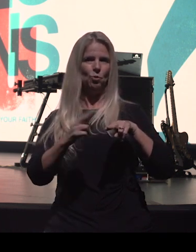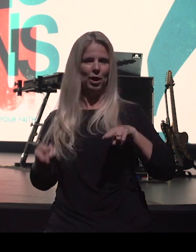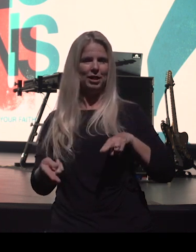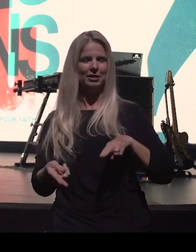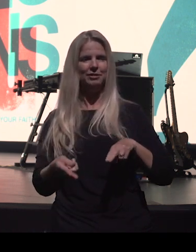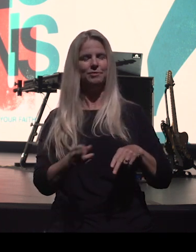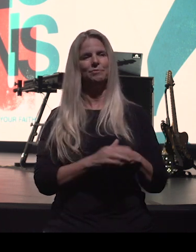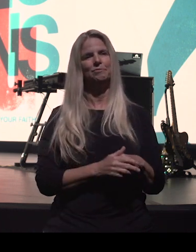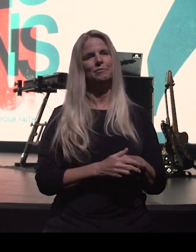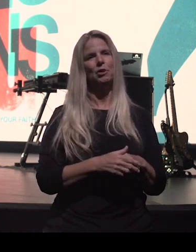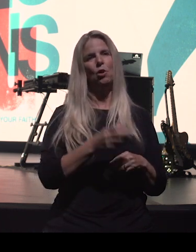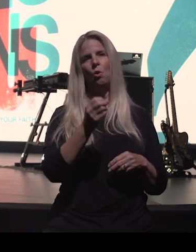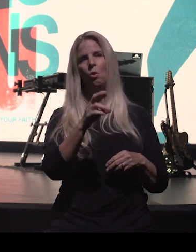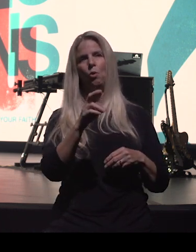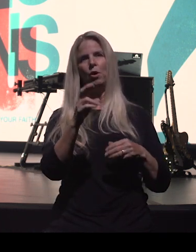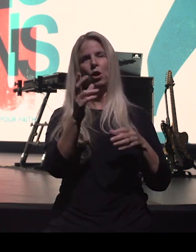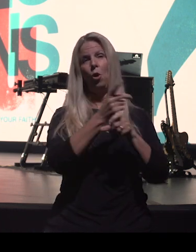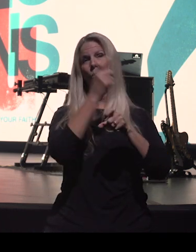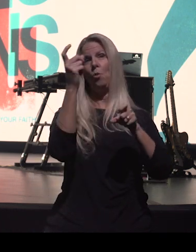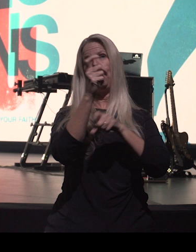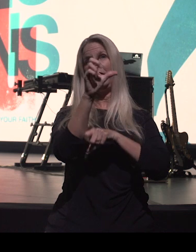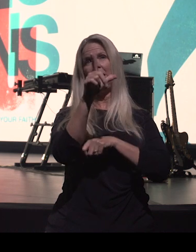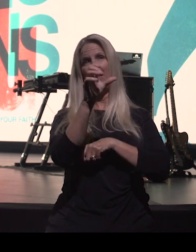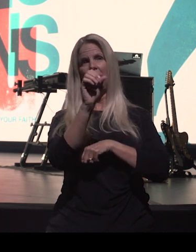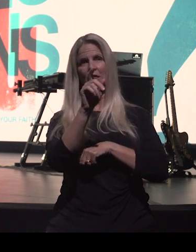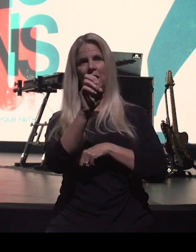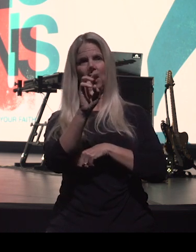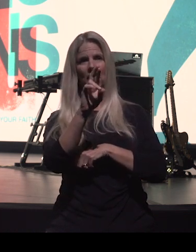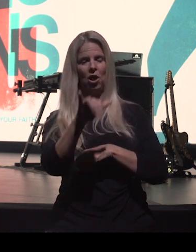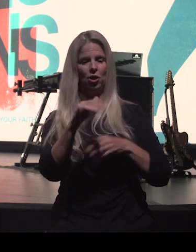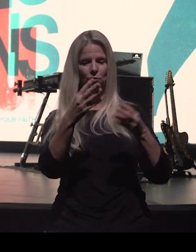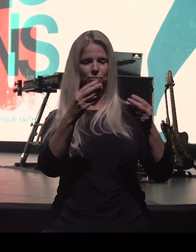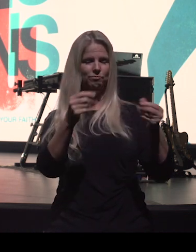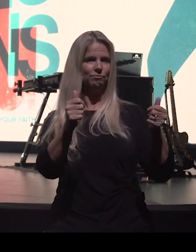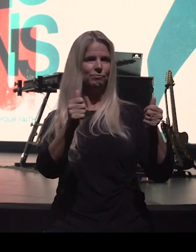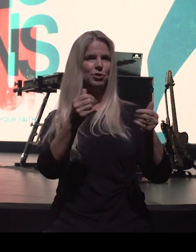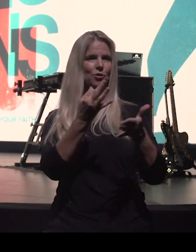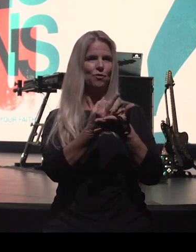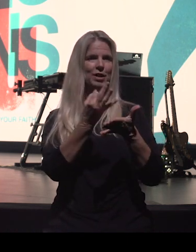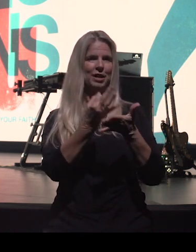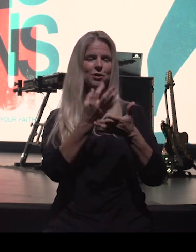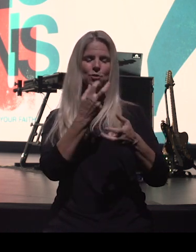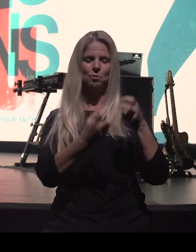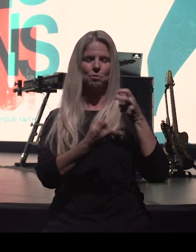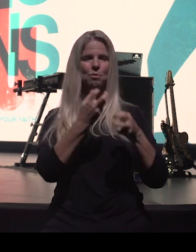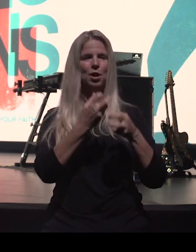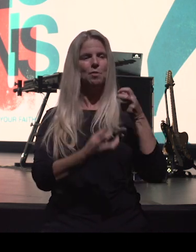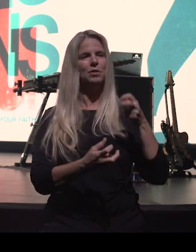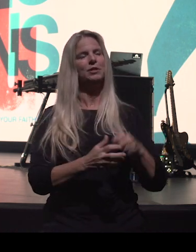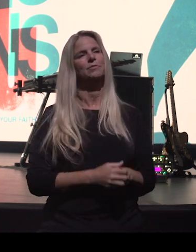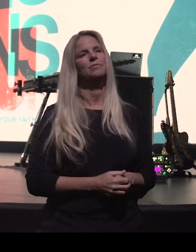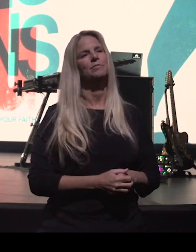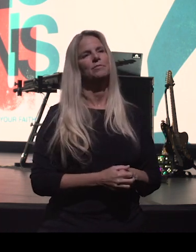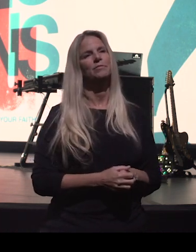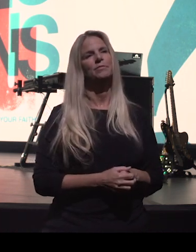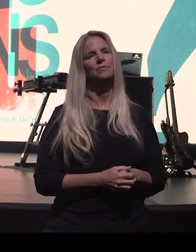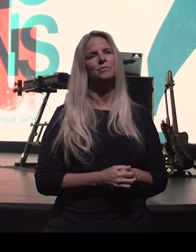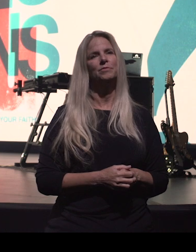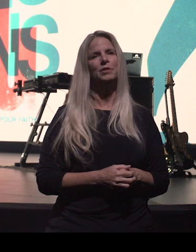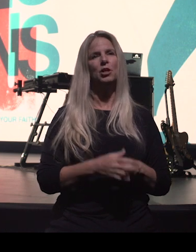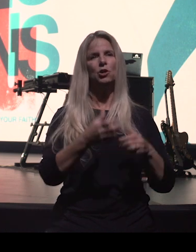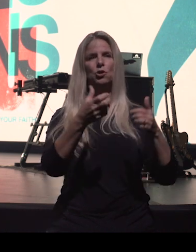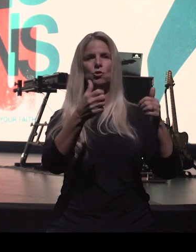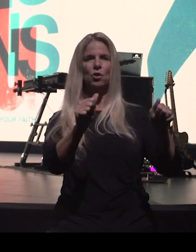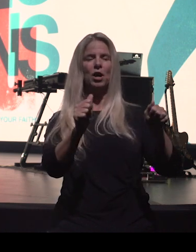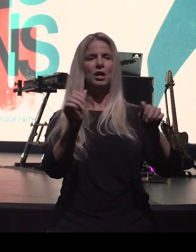that have built up over time versus training. Well, that seems hard. Trying is like doing one nice thing